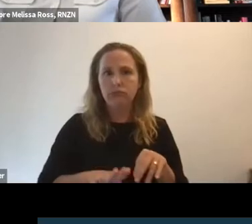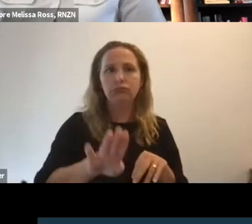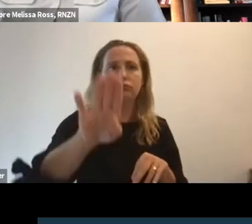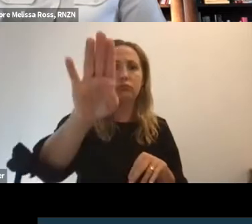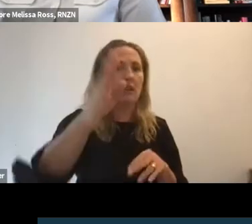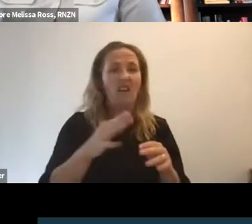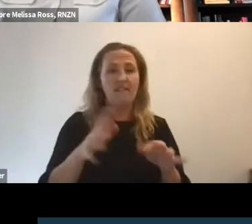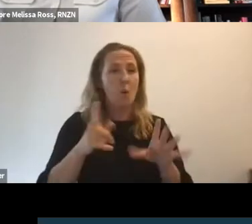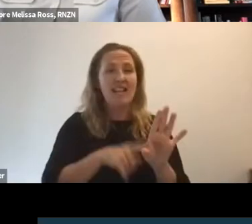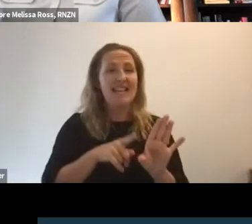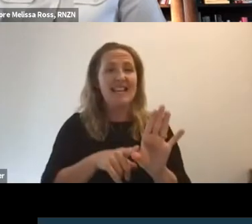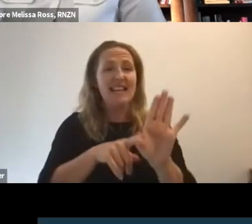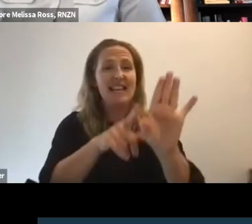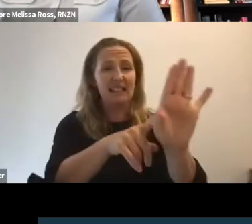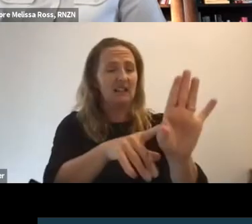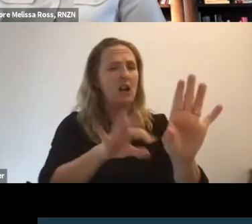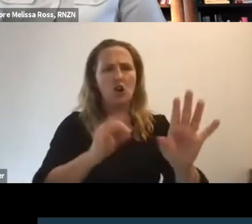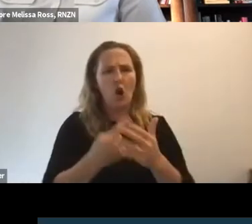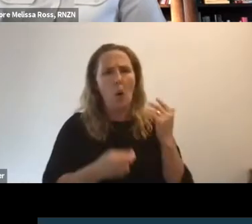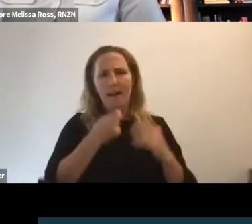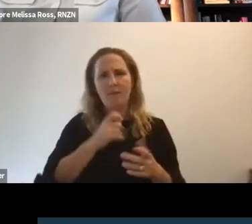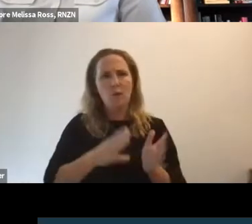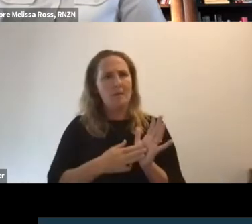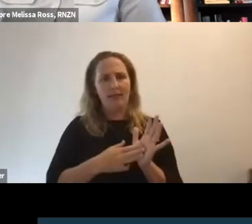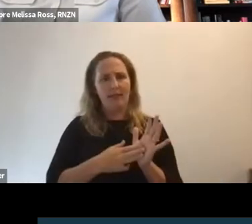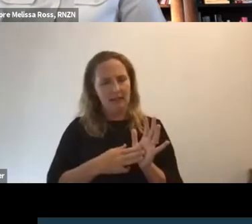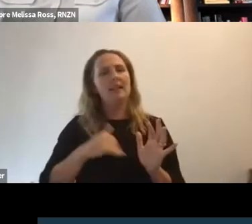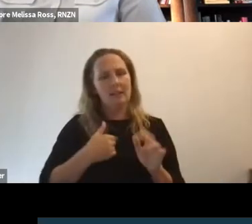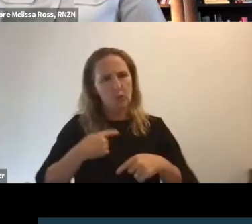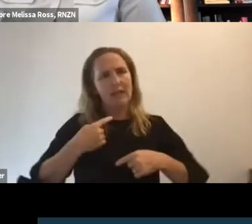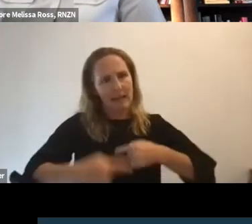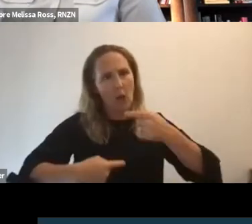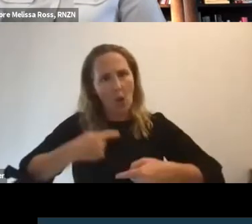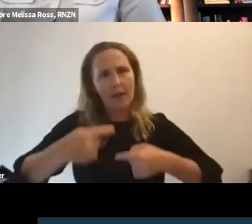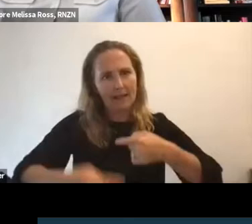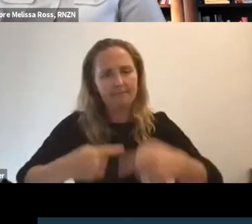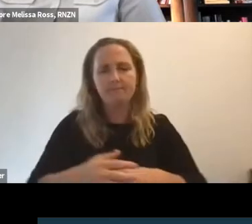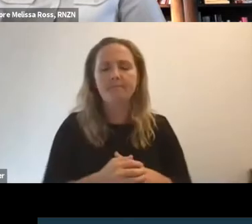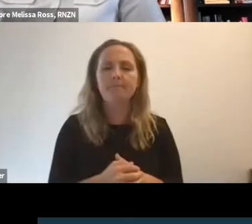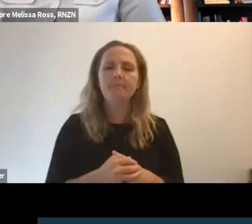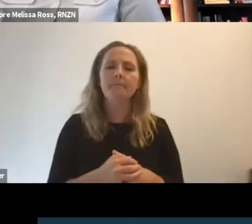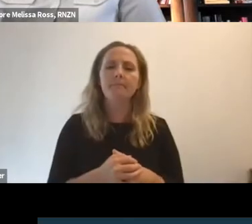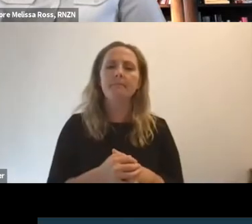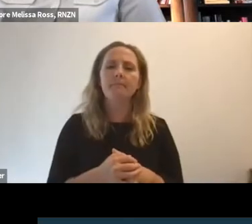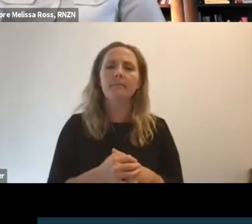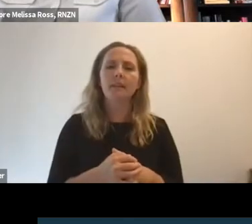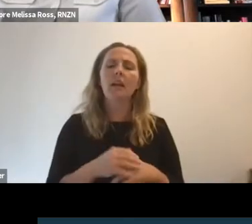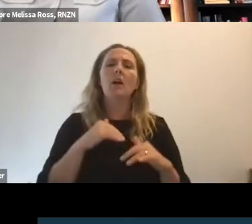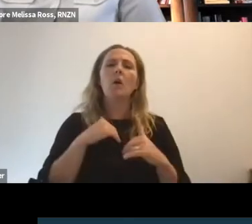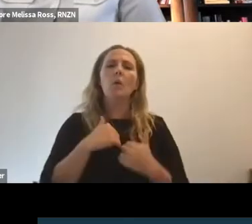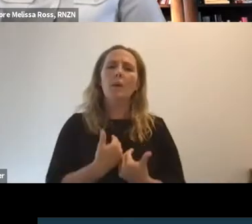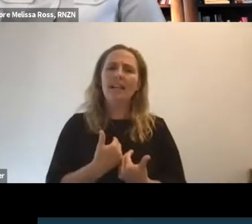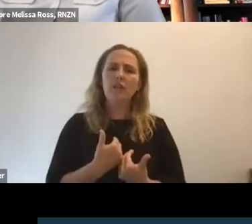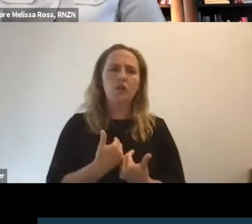months. And as part of that, trying to deal with those resistors who didn't believe in